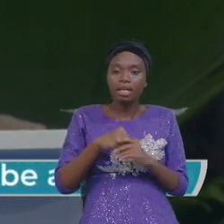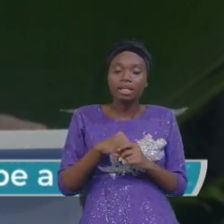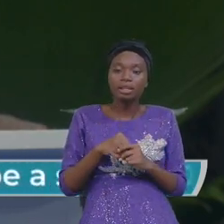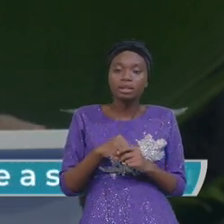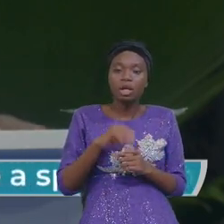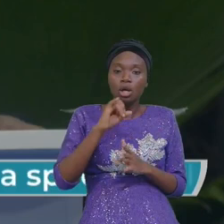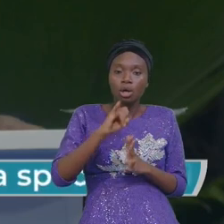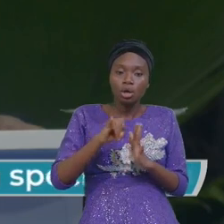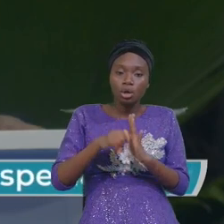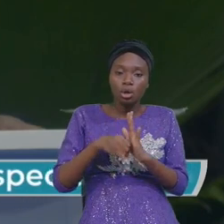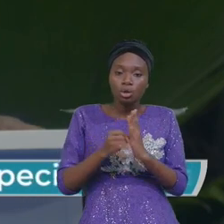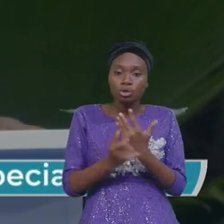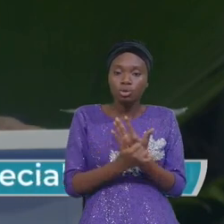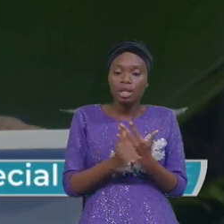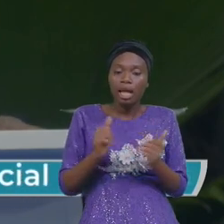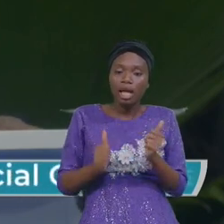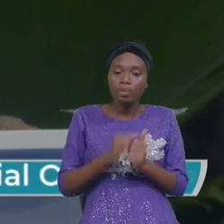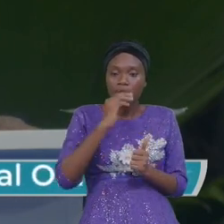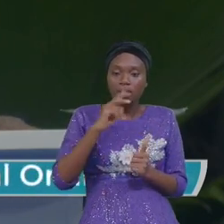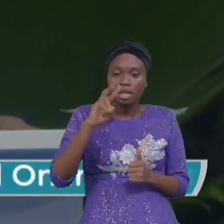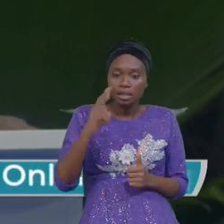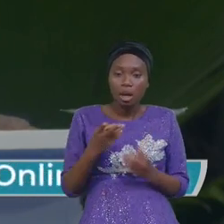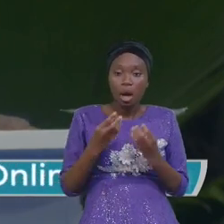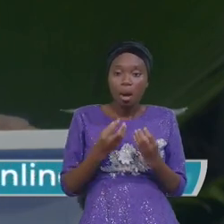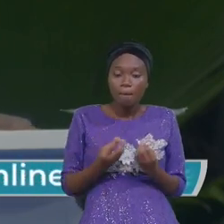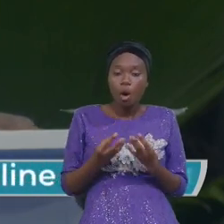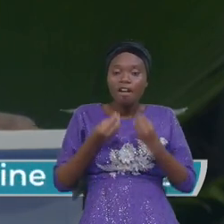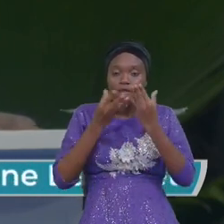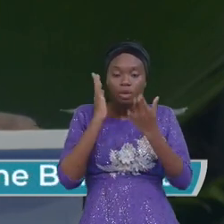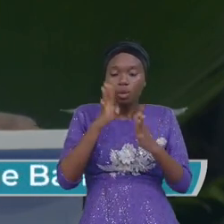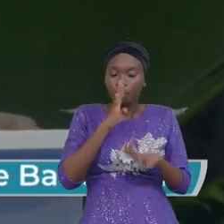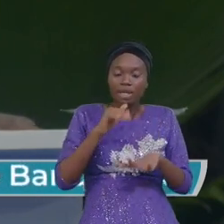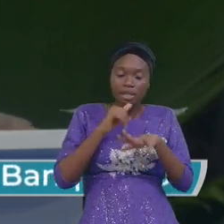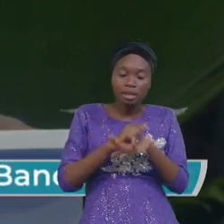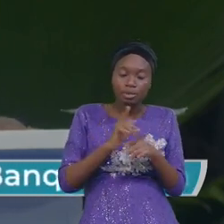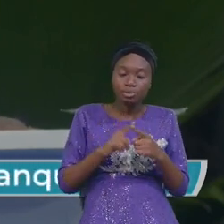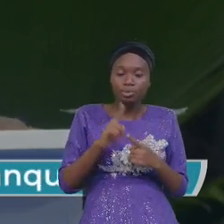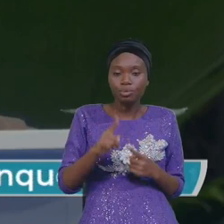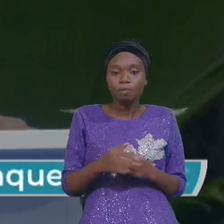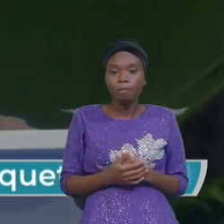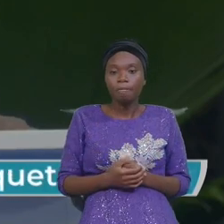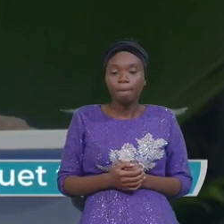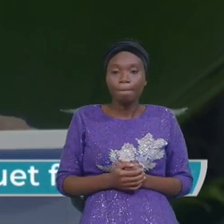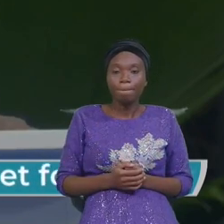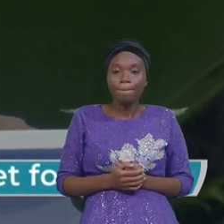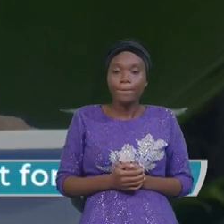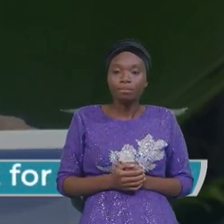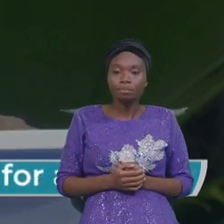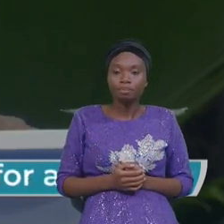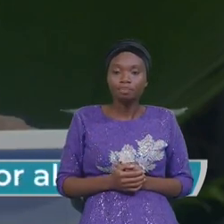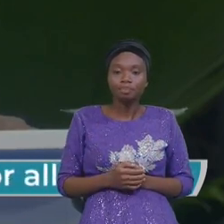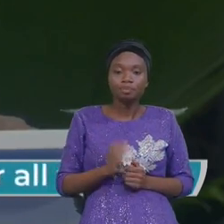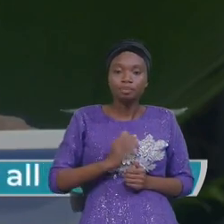the 2nd. More details about this will be sent to you. Our pastor, the man of God,